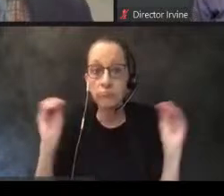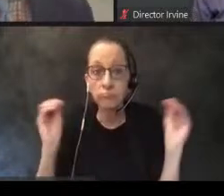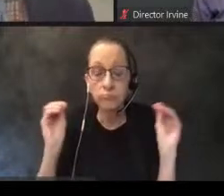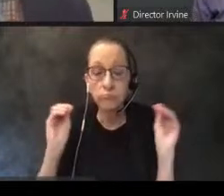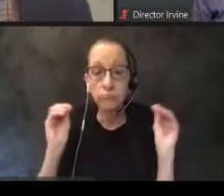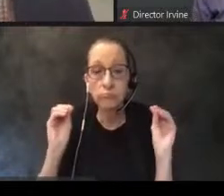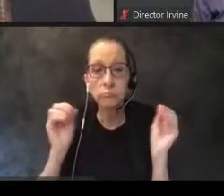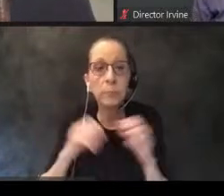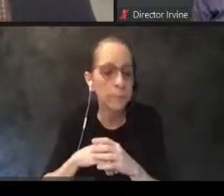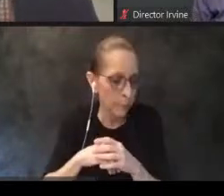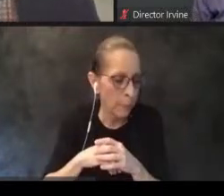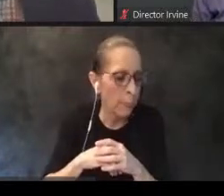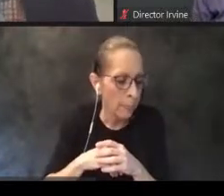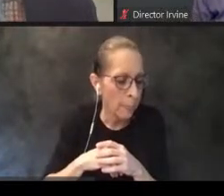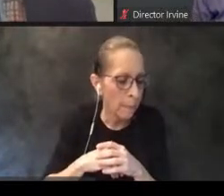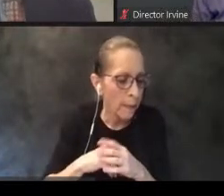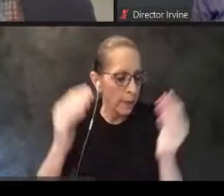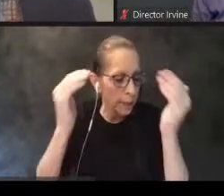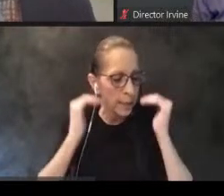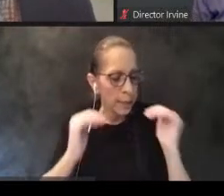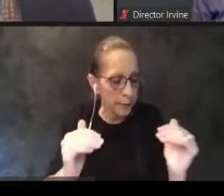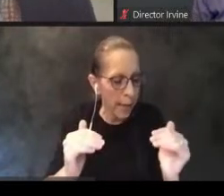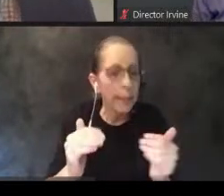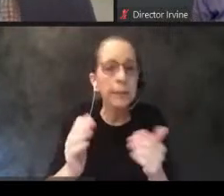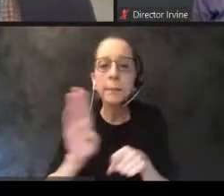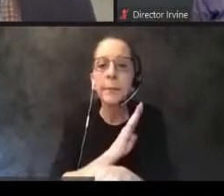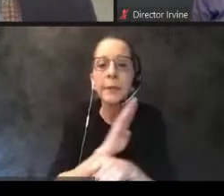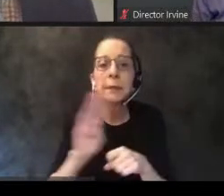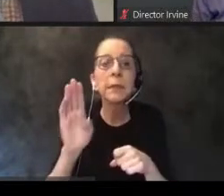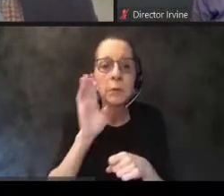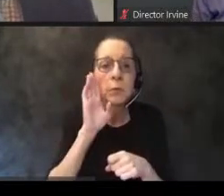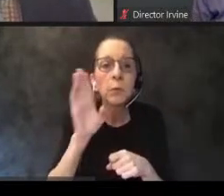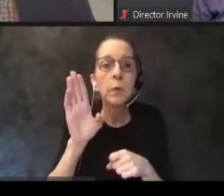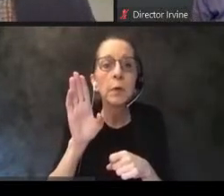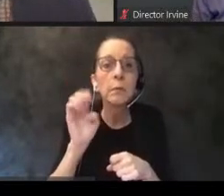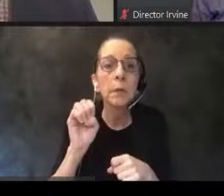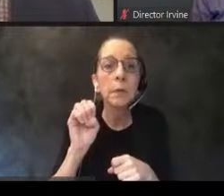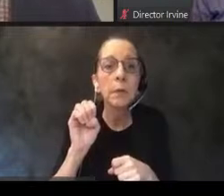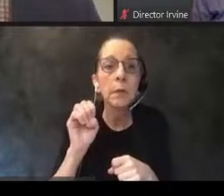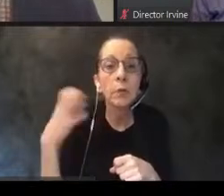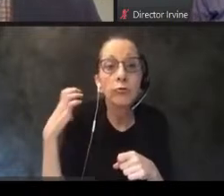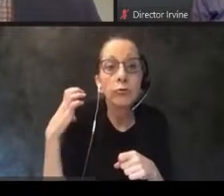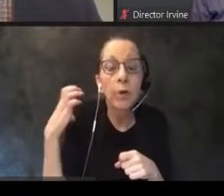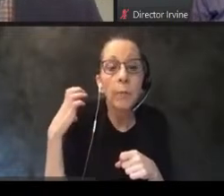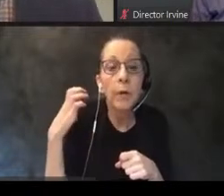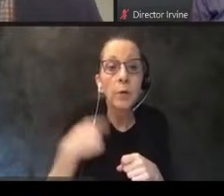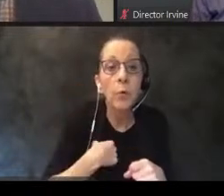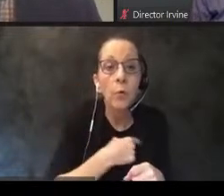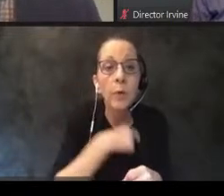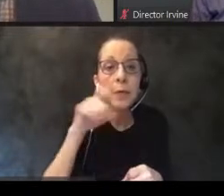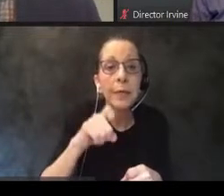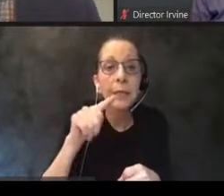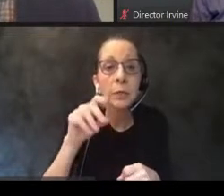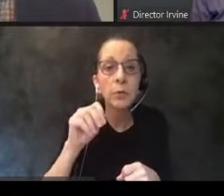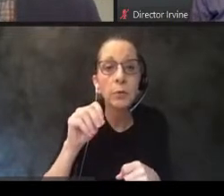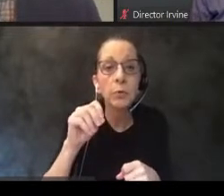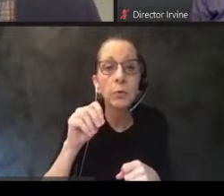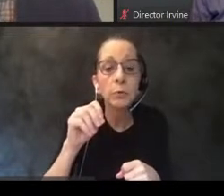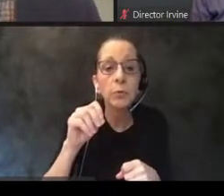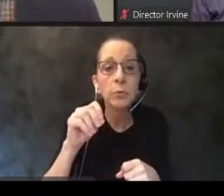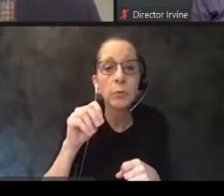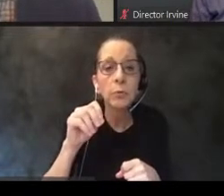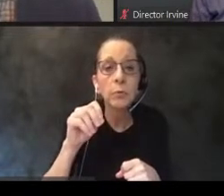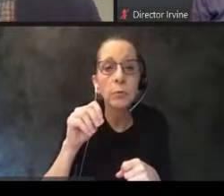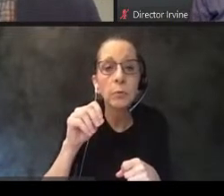Silver. Our next order of business is the Chairman, review. Chairman, we need to get this on the omnibus.